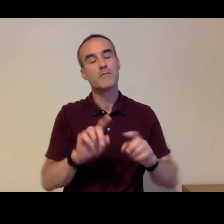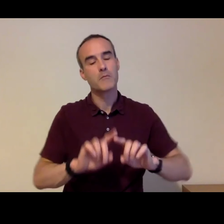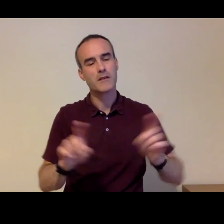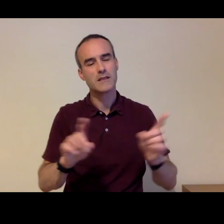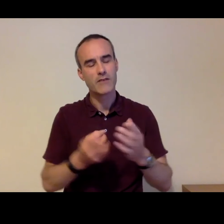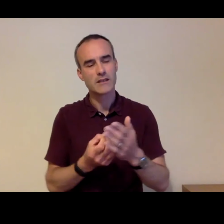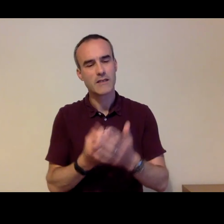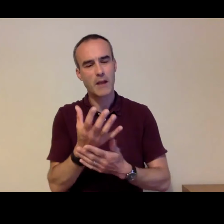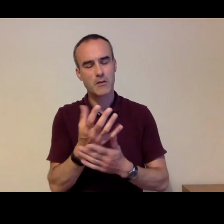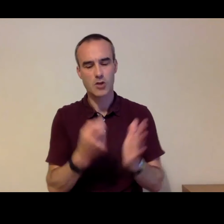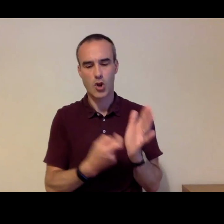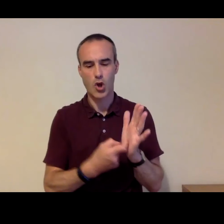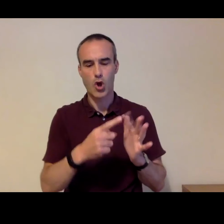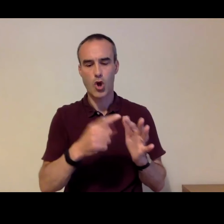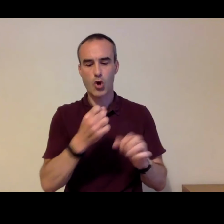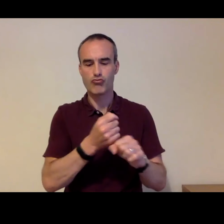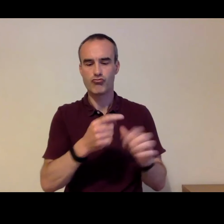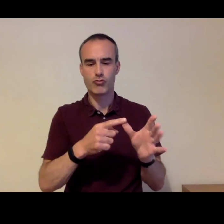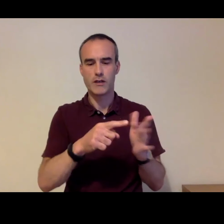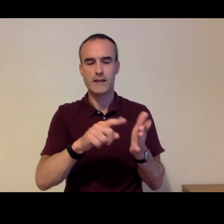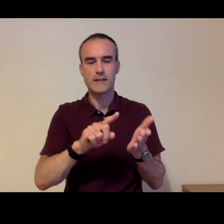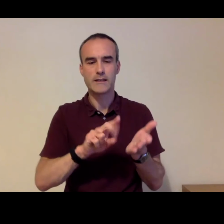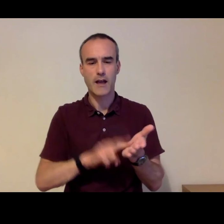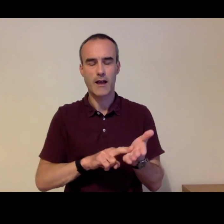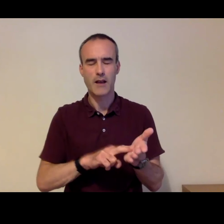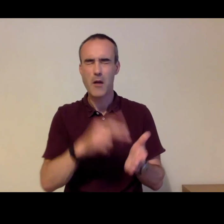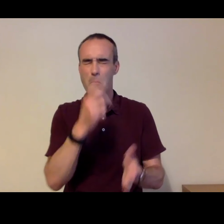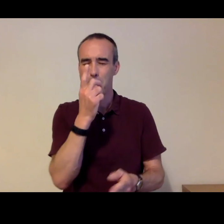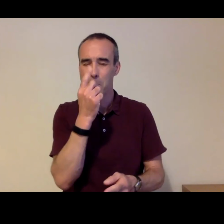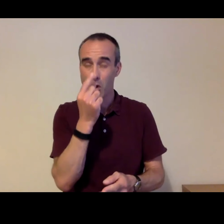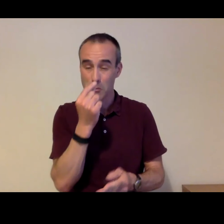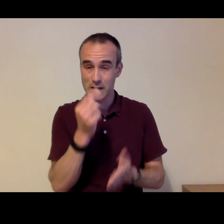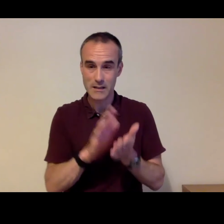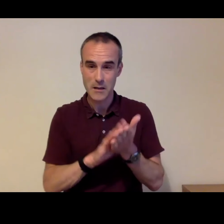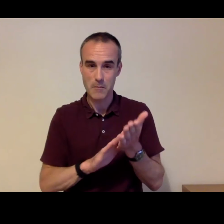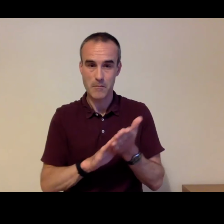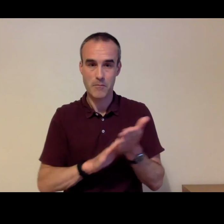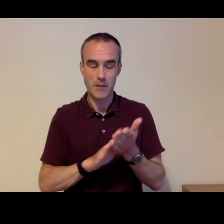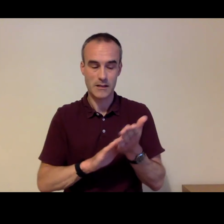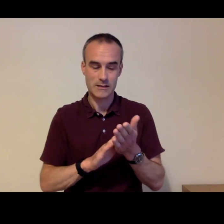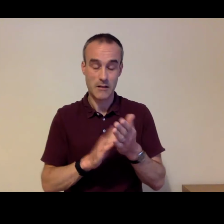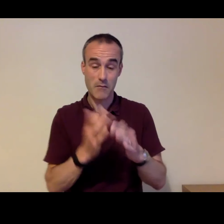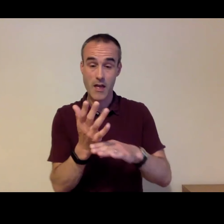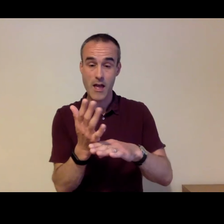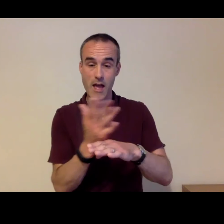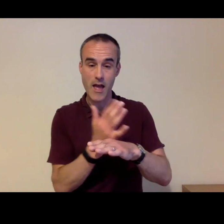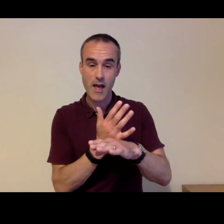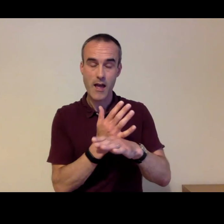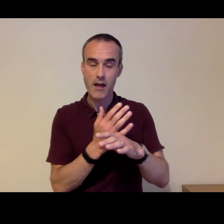might just be able to regenerate enough hair cells in that ear that I can start using a hearing aid